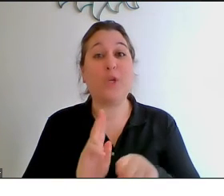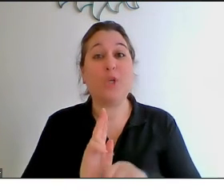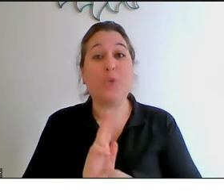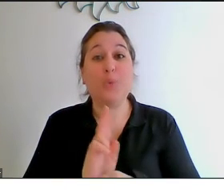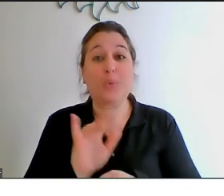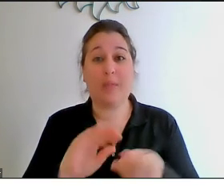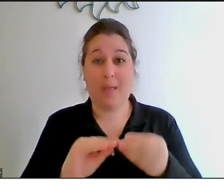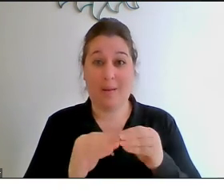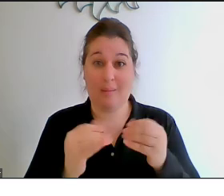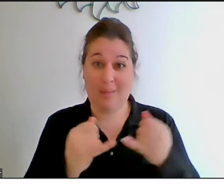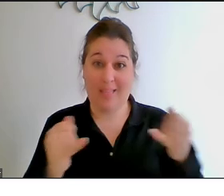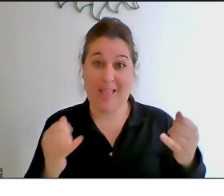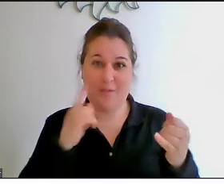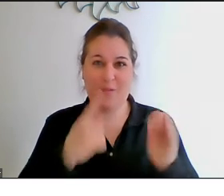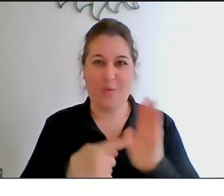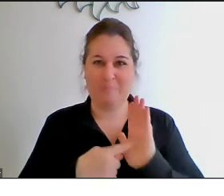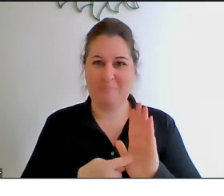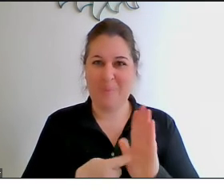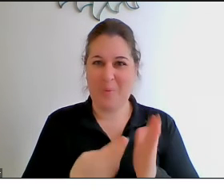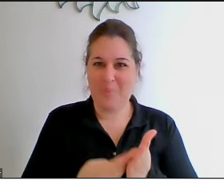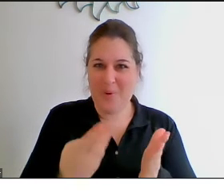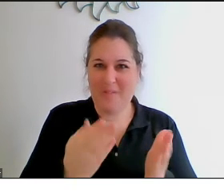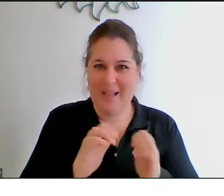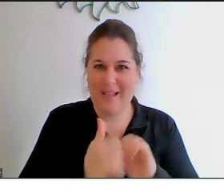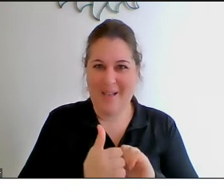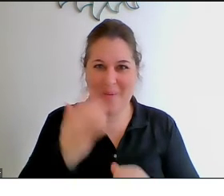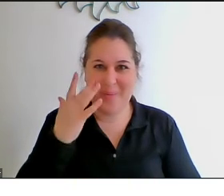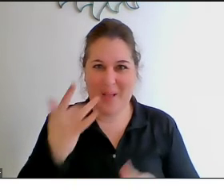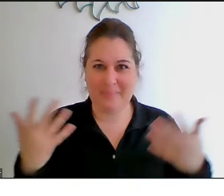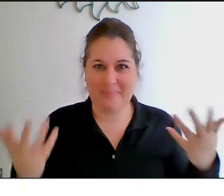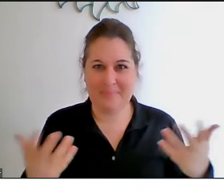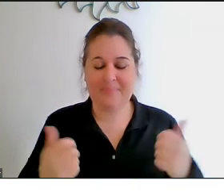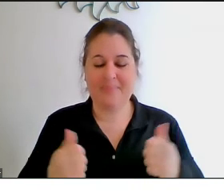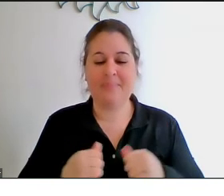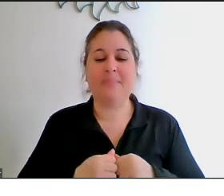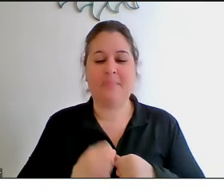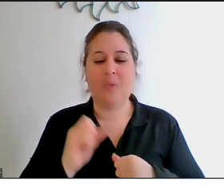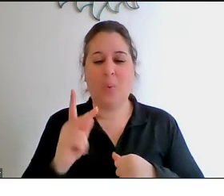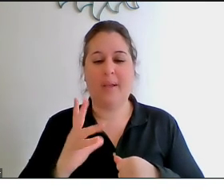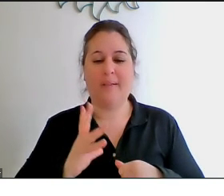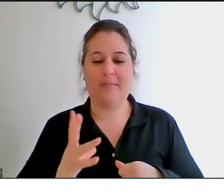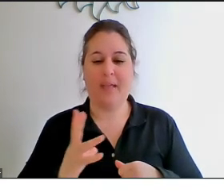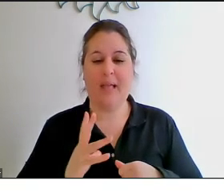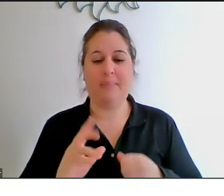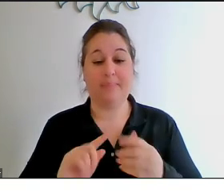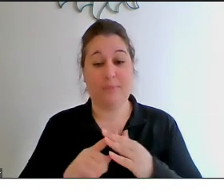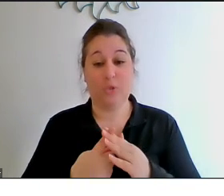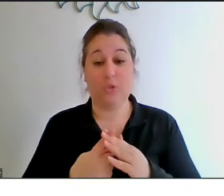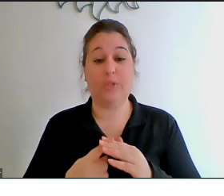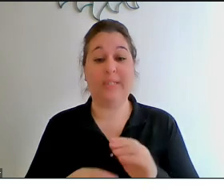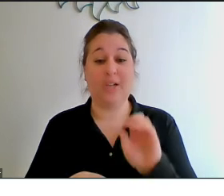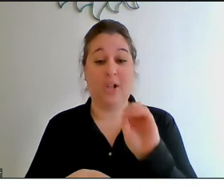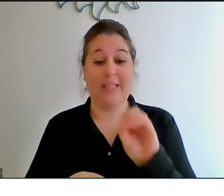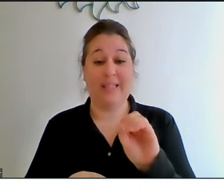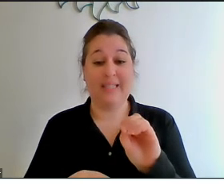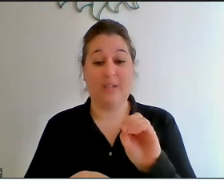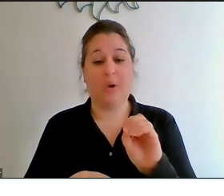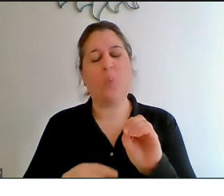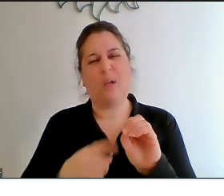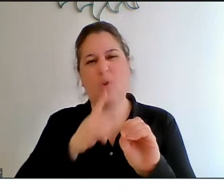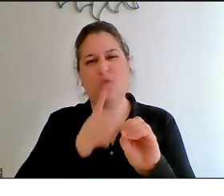line. Okay, so we'll start at 0. We go over to 2. It's positive 2, so I'm going to go to the